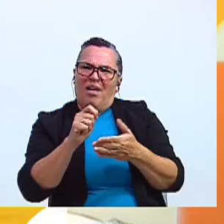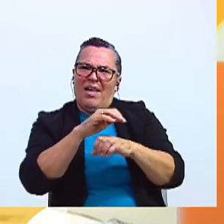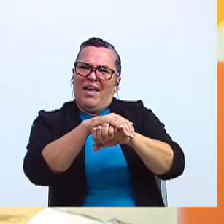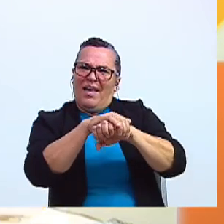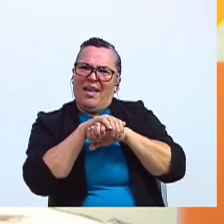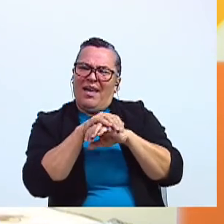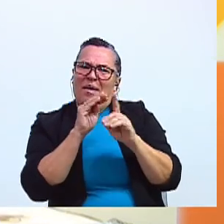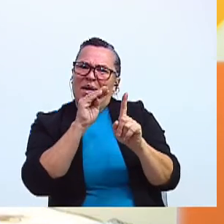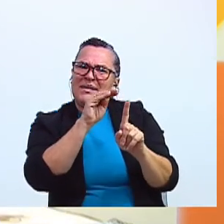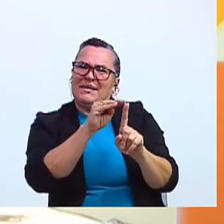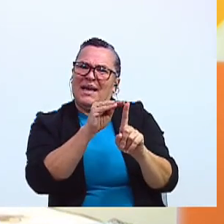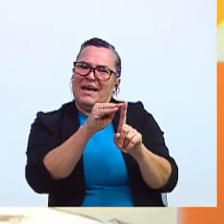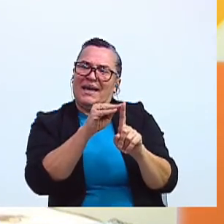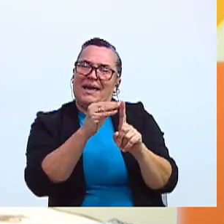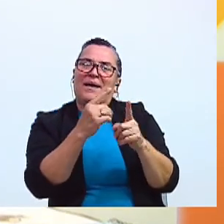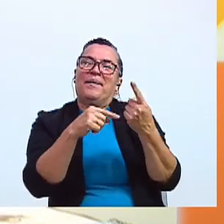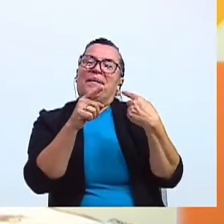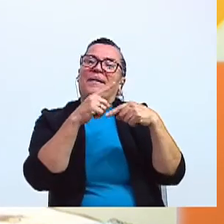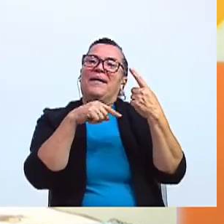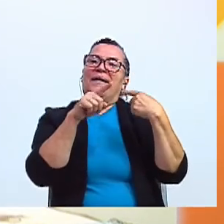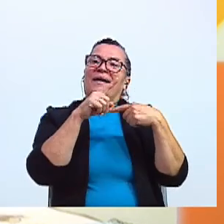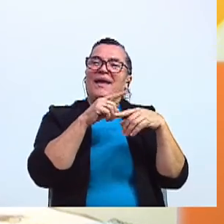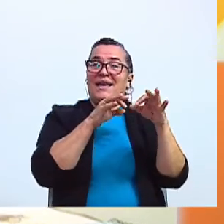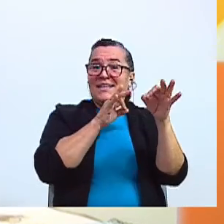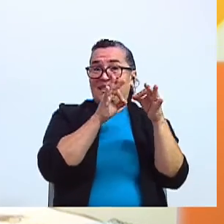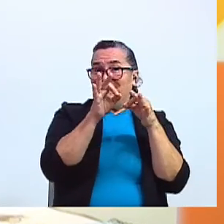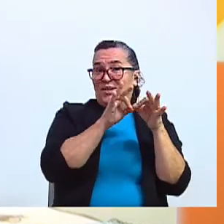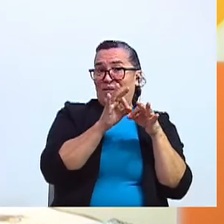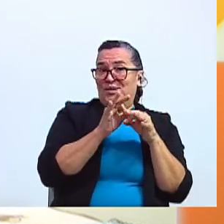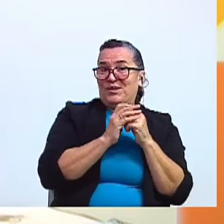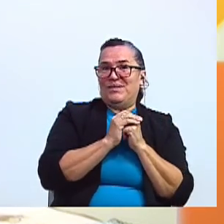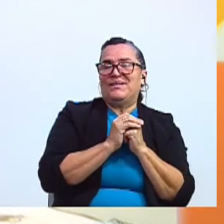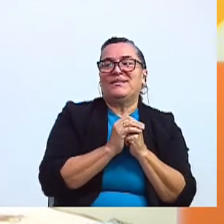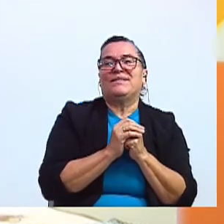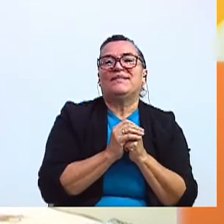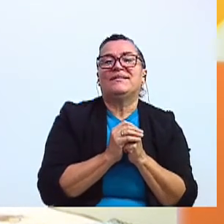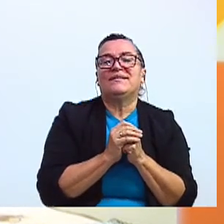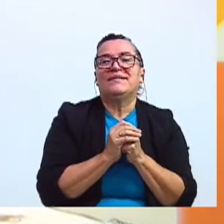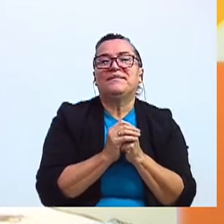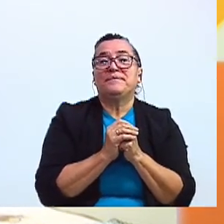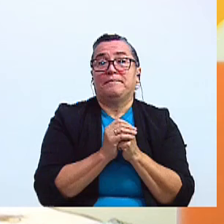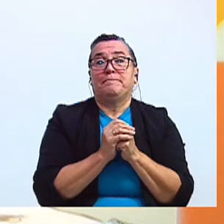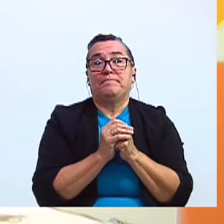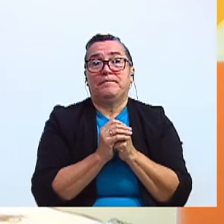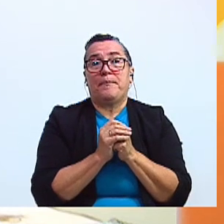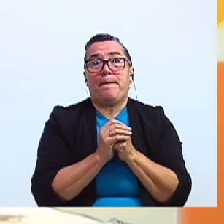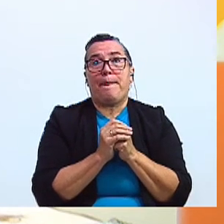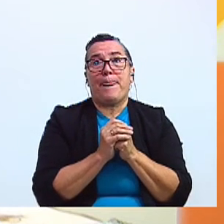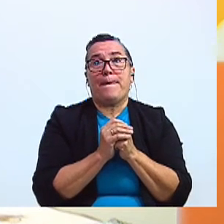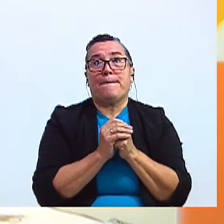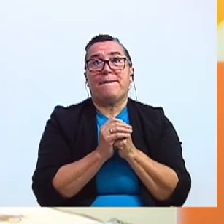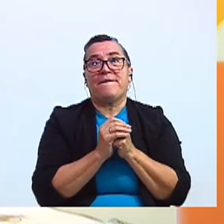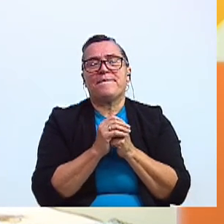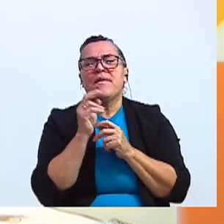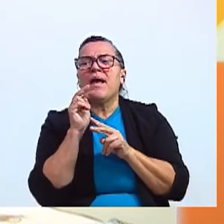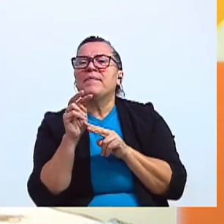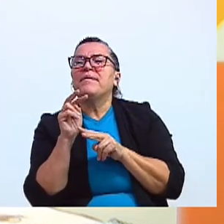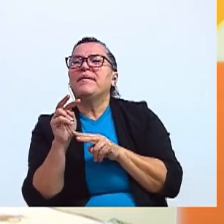Okay, let's go back to the instructions, please. Okay, on a slide, let me check